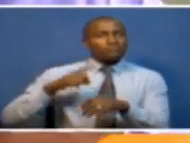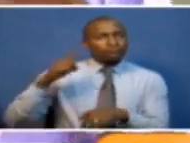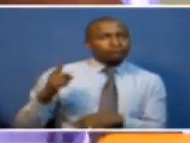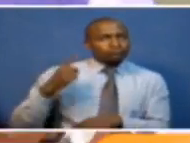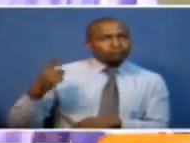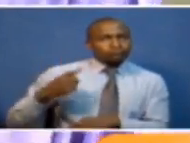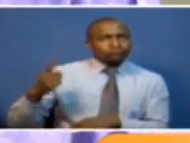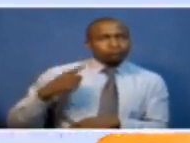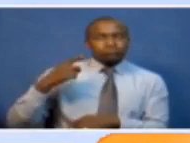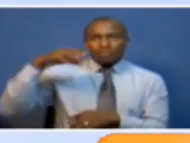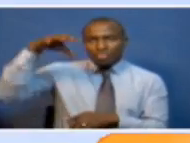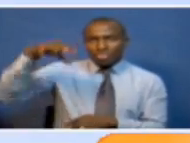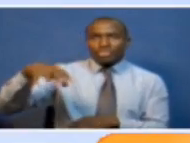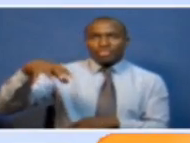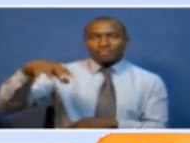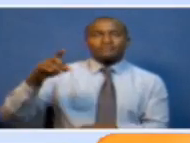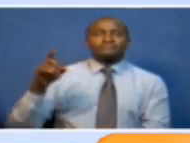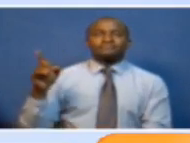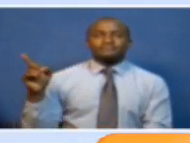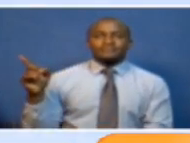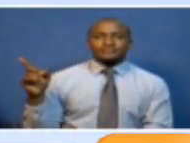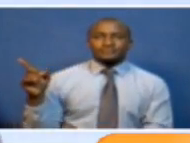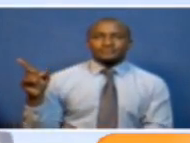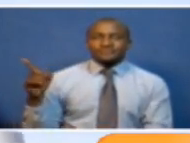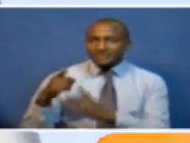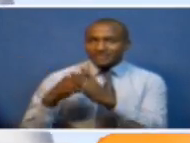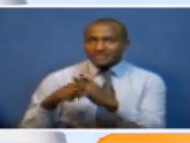in 2016.